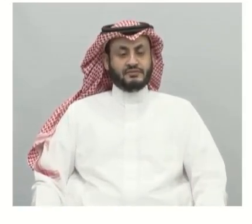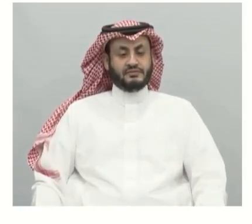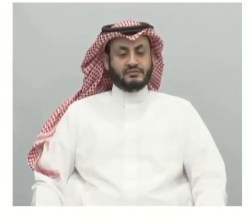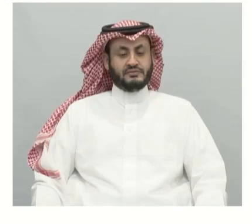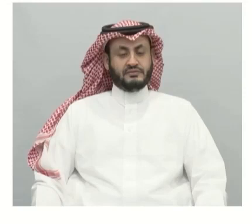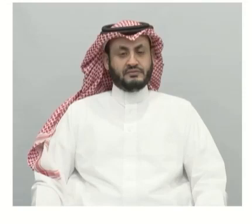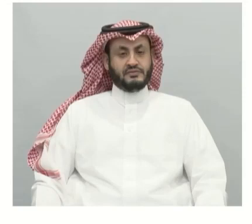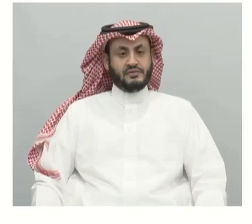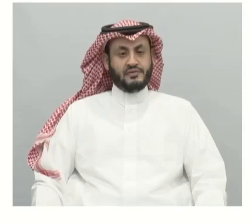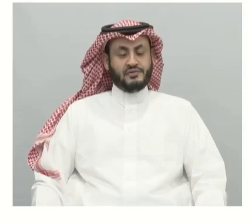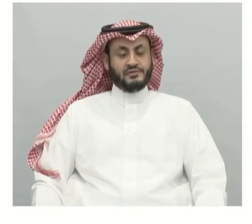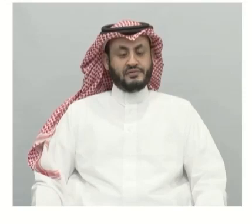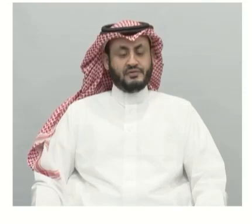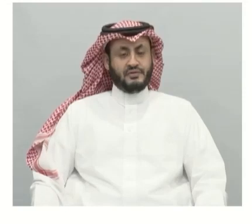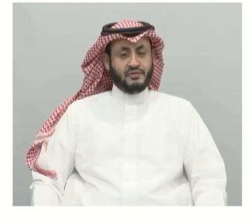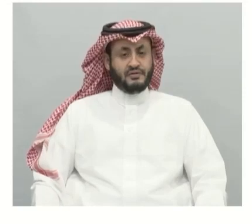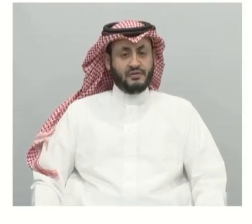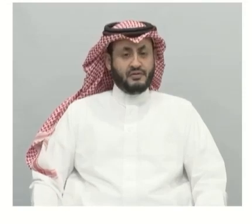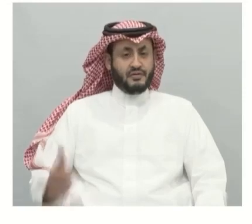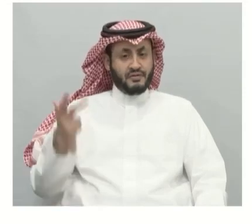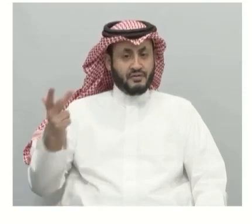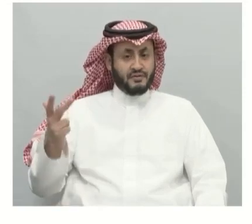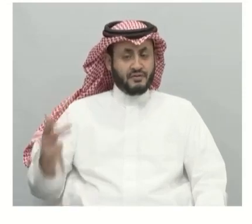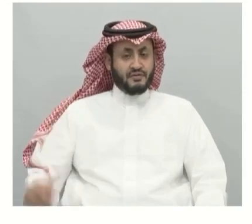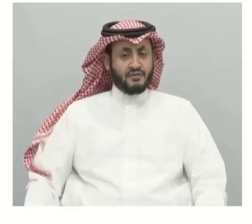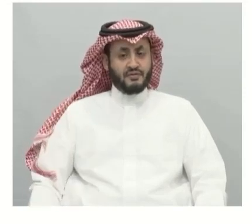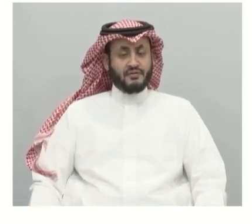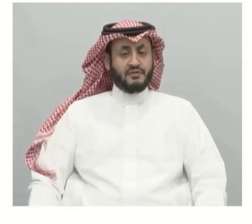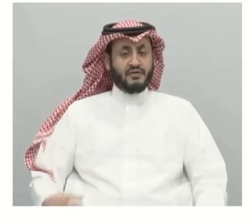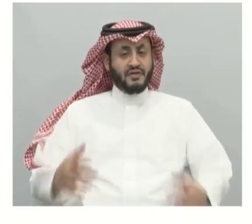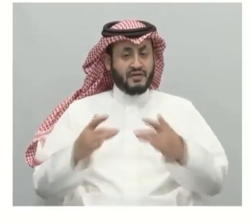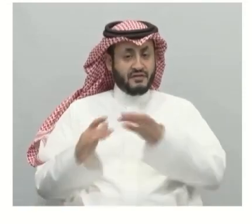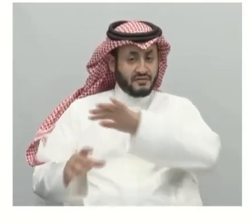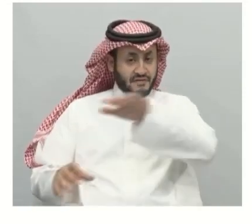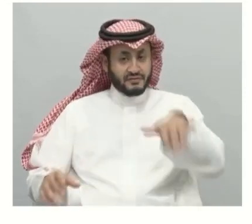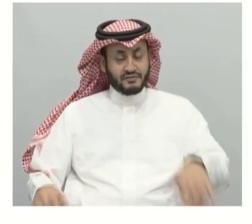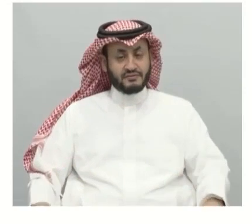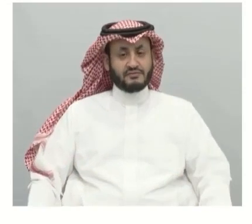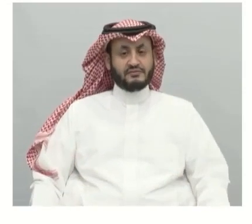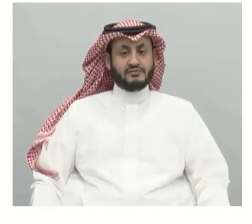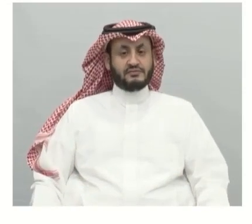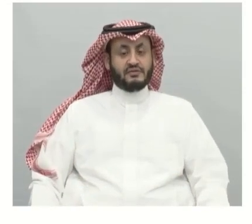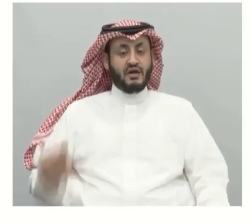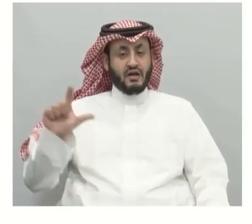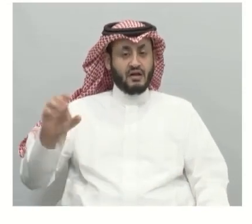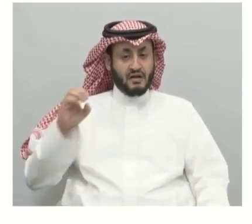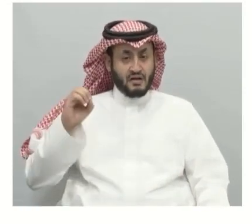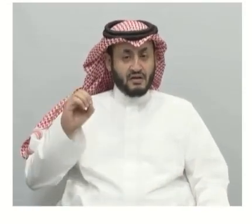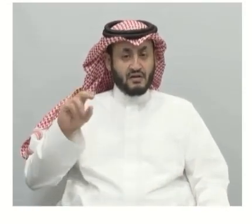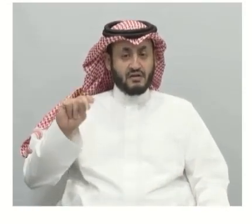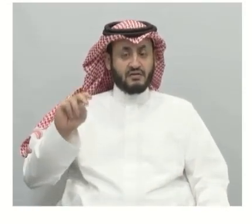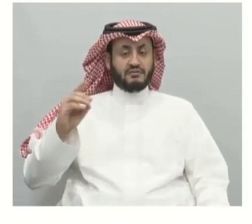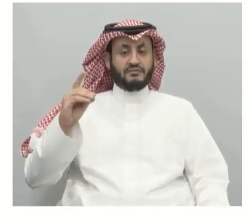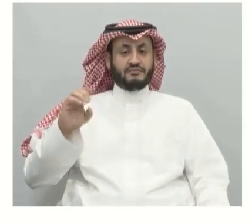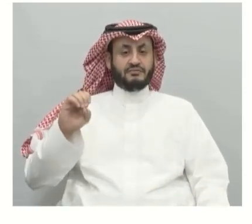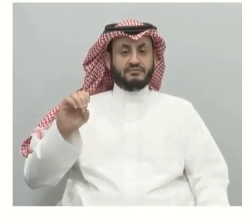him. Number three, the English tourists aren't from London. Do